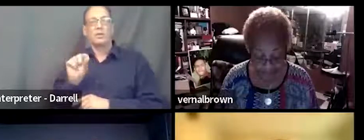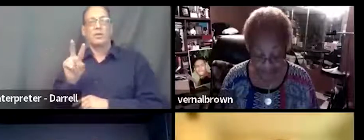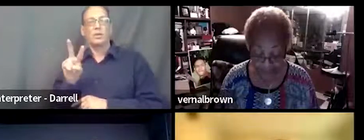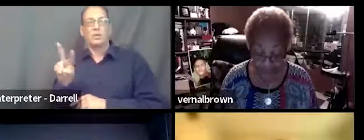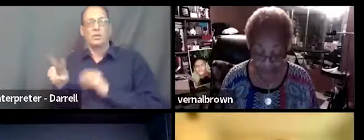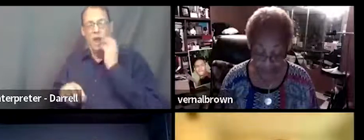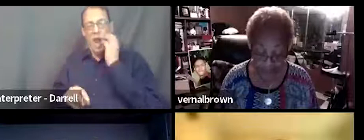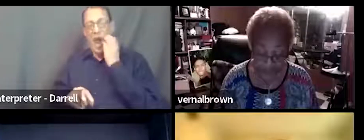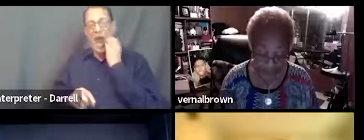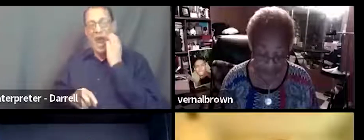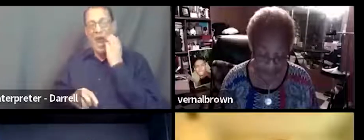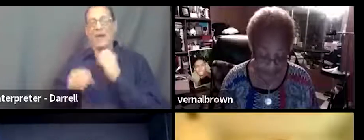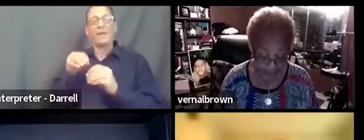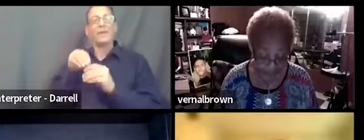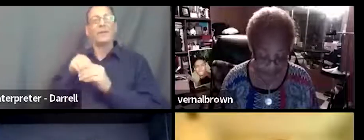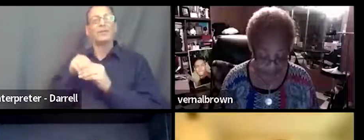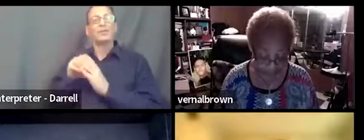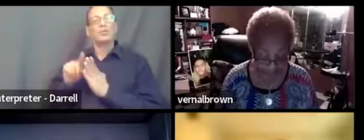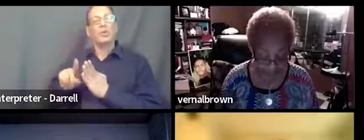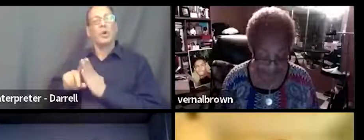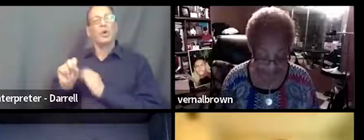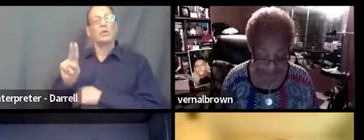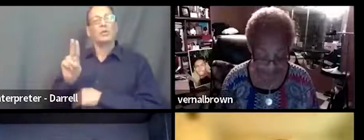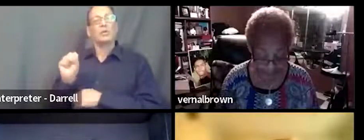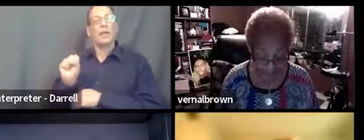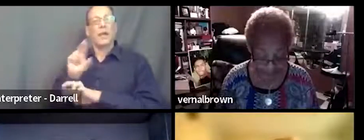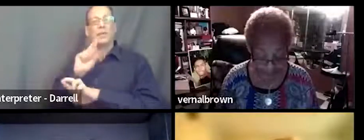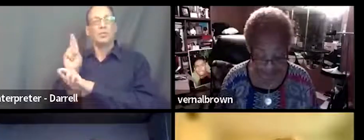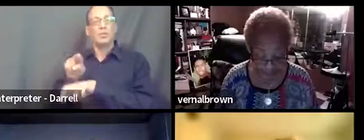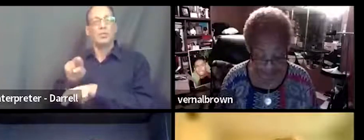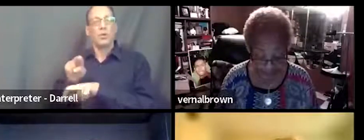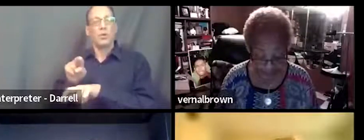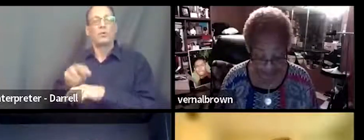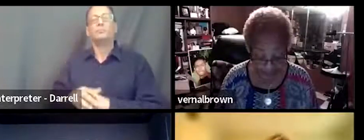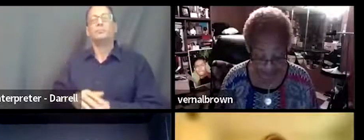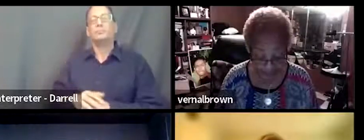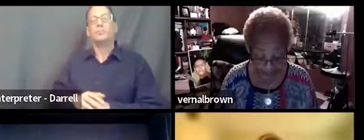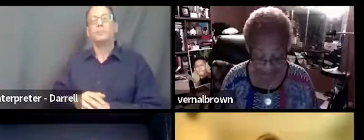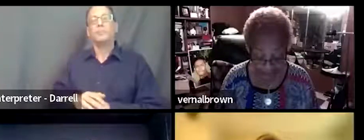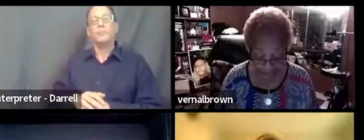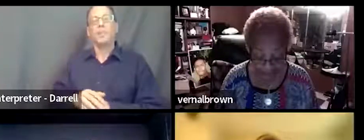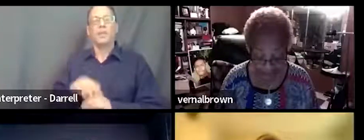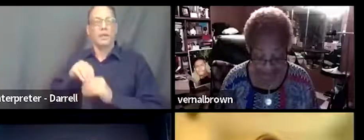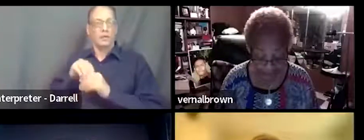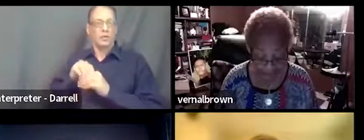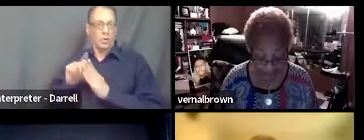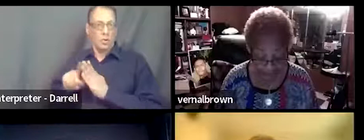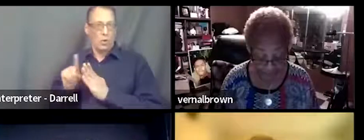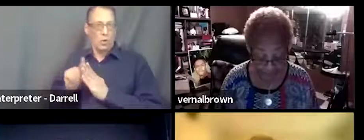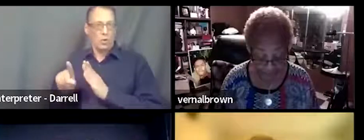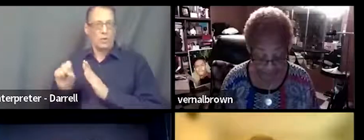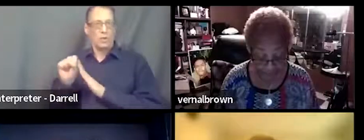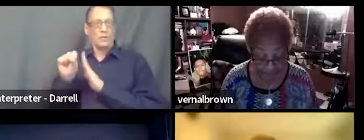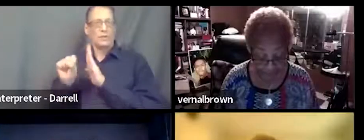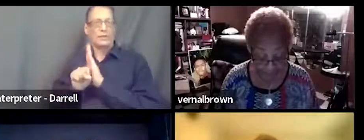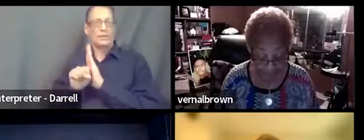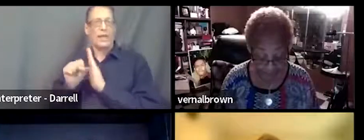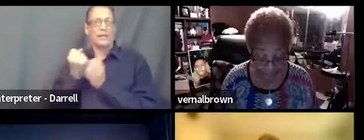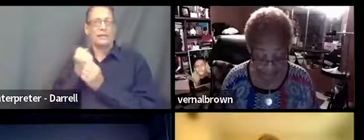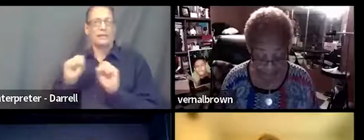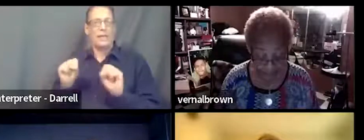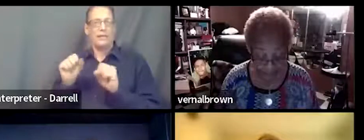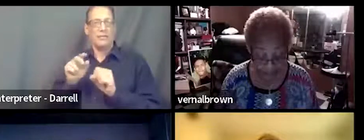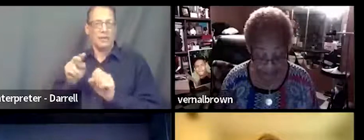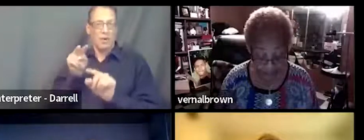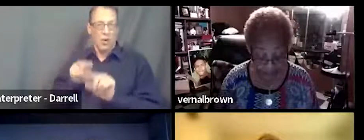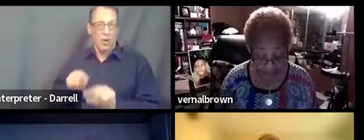2022, internal audit status report, third quarter fiscal year 2022, internal audit state safety oversight status report, first